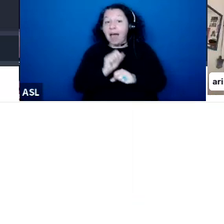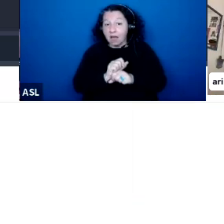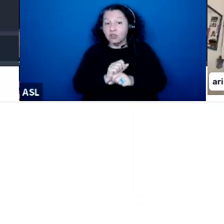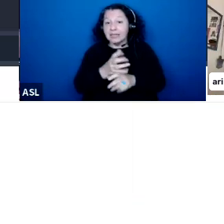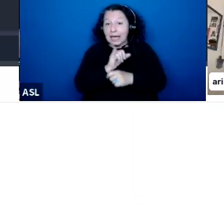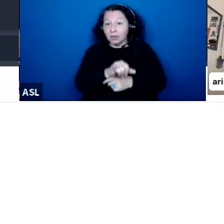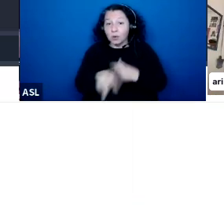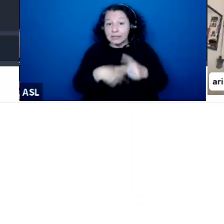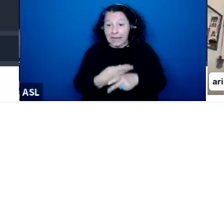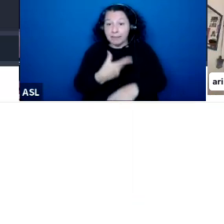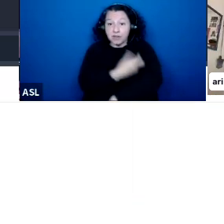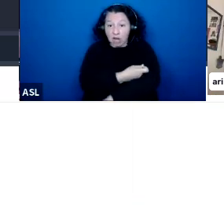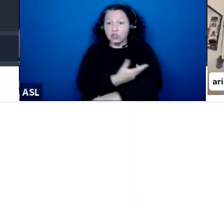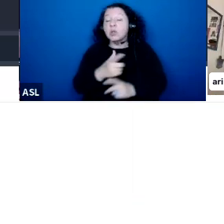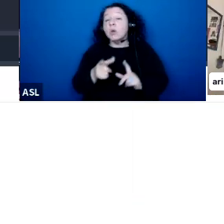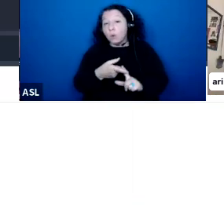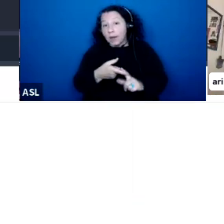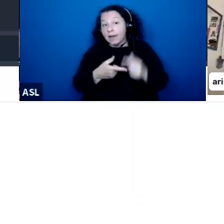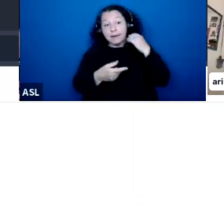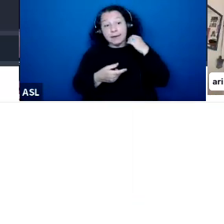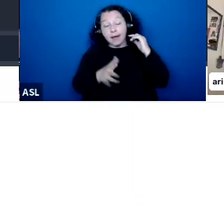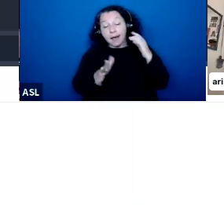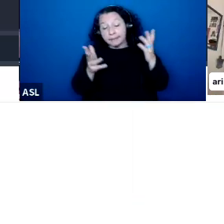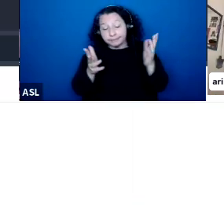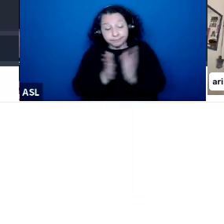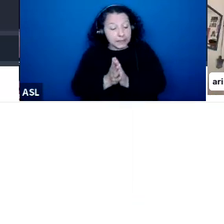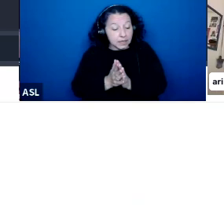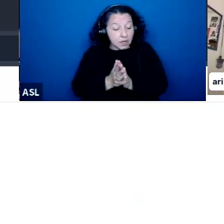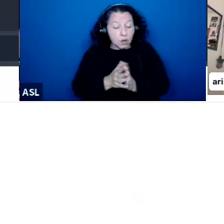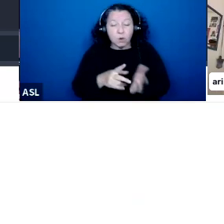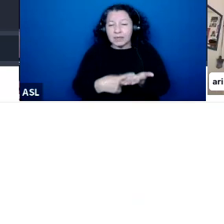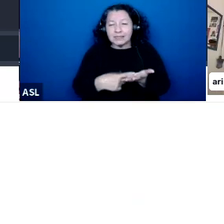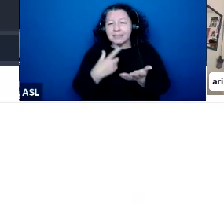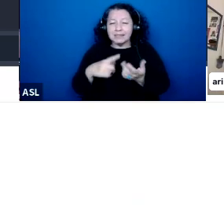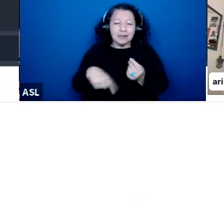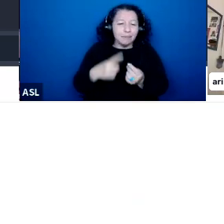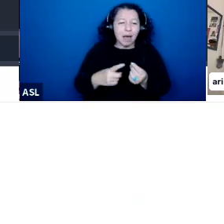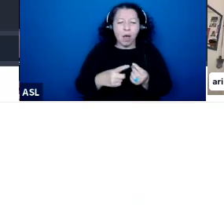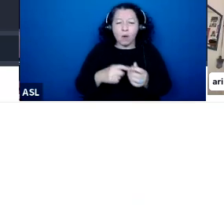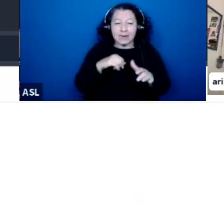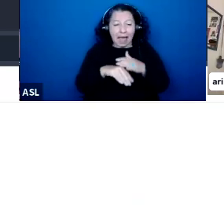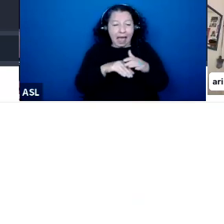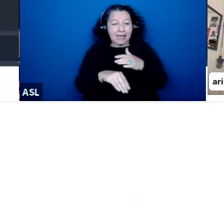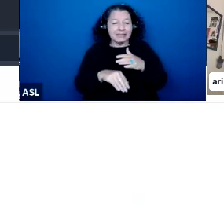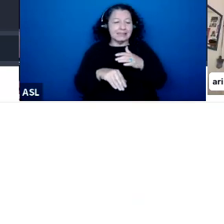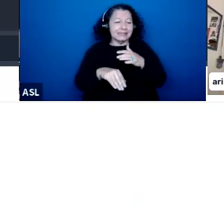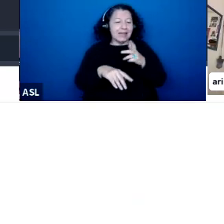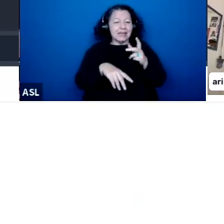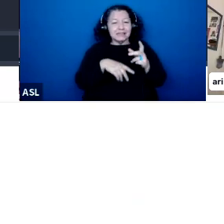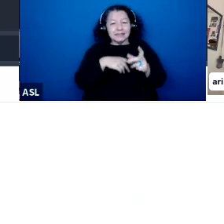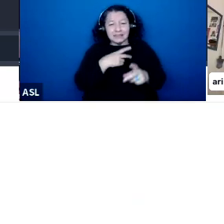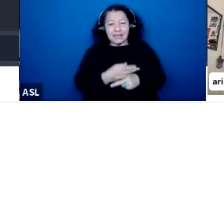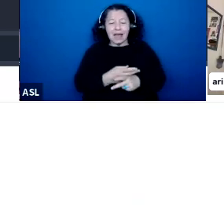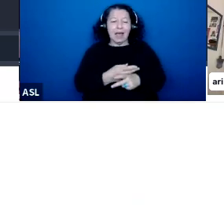people actually get silicone injections. When it comes to, just having an accessible